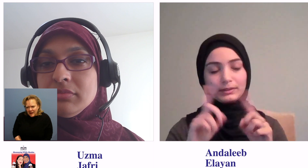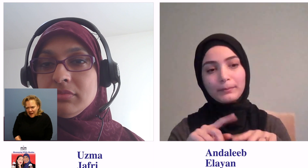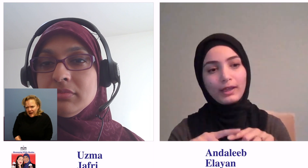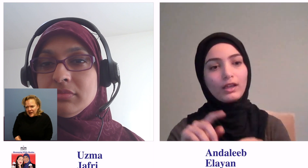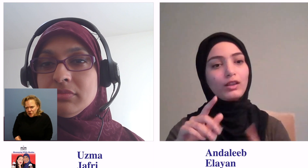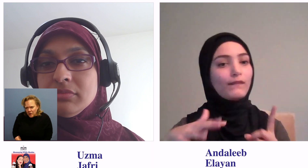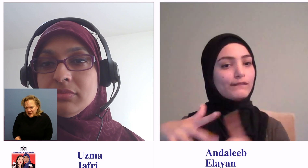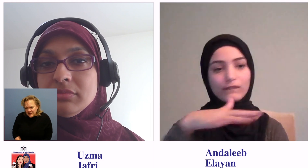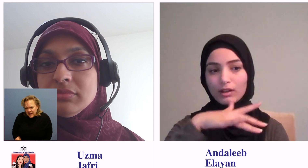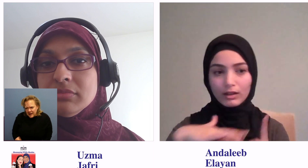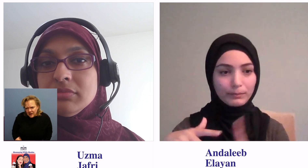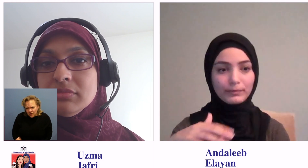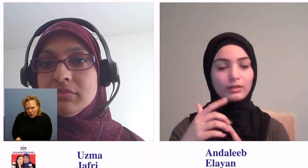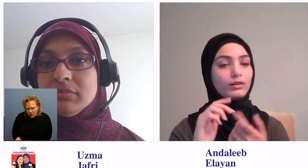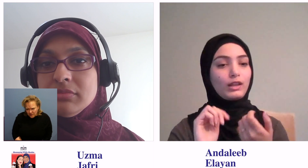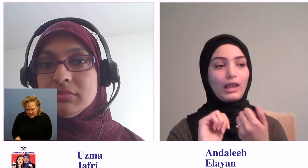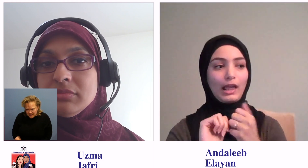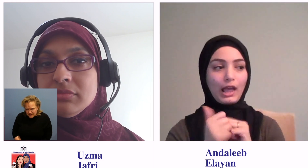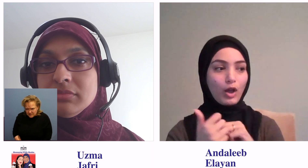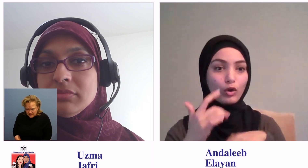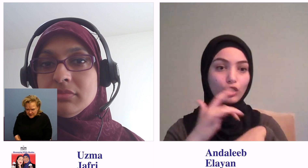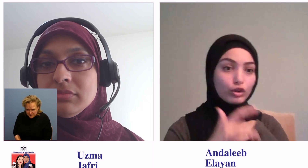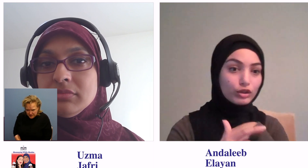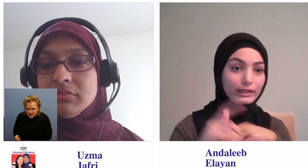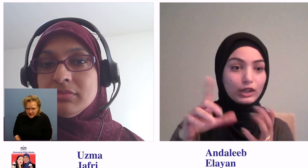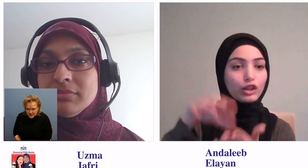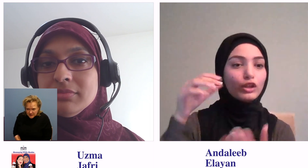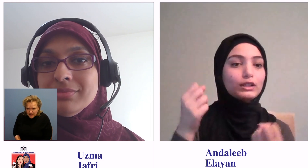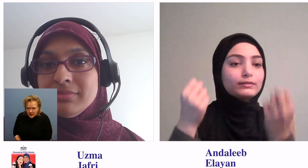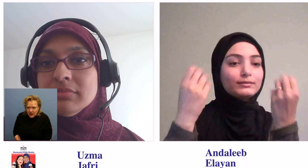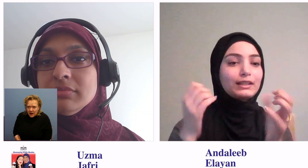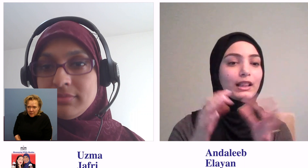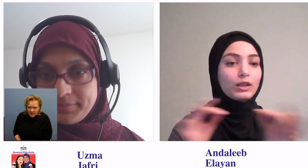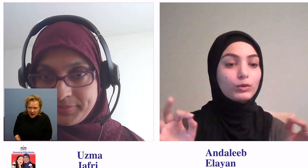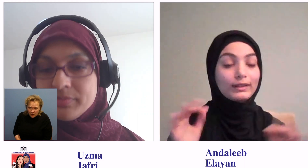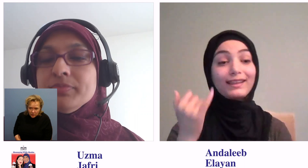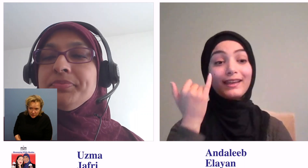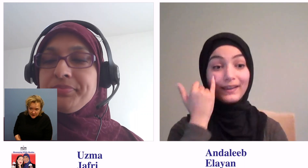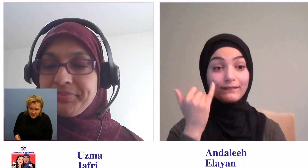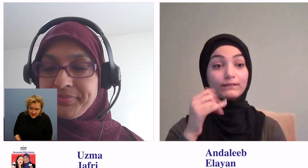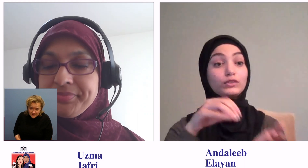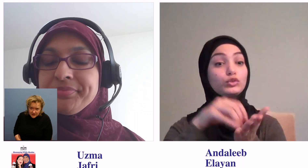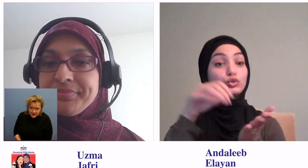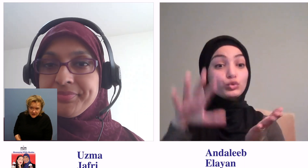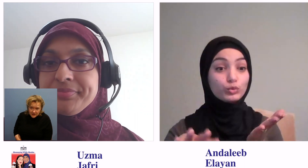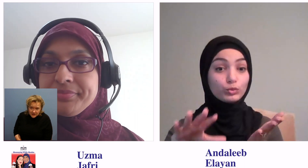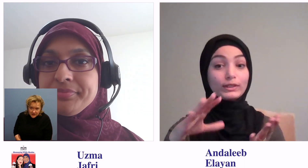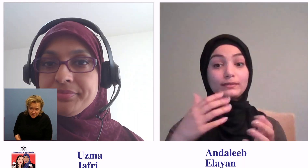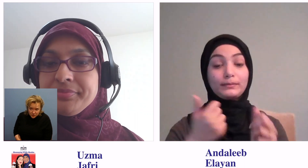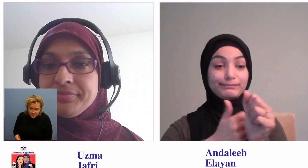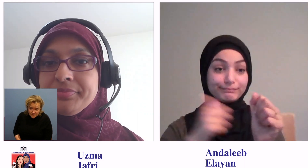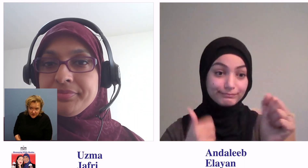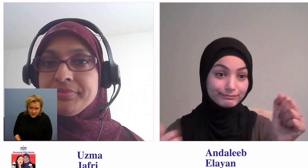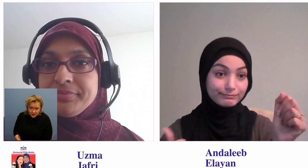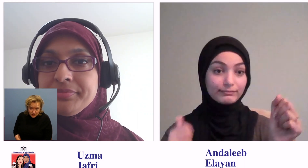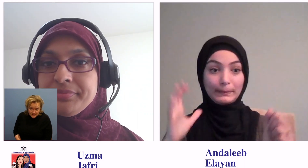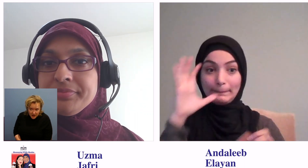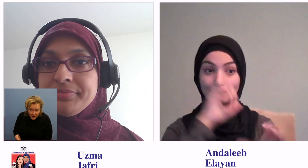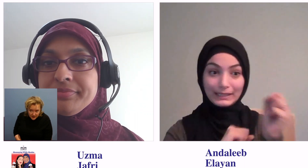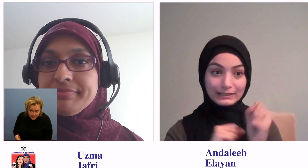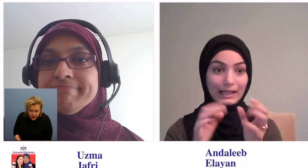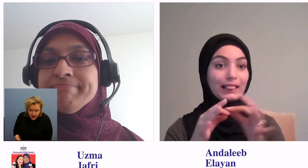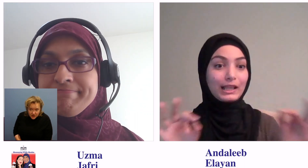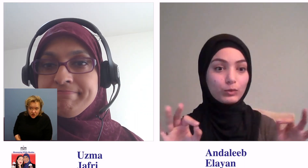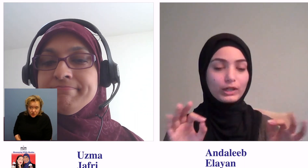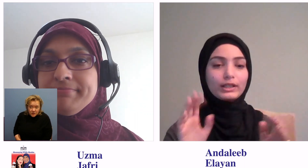And, and again, I do want to say, you know, all of this depends on how early did the deaf student themselves learn